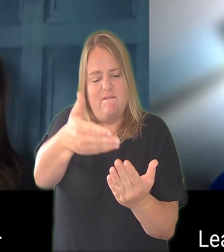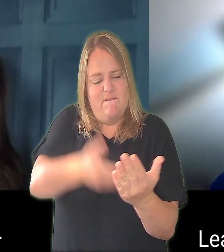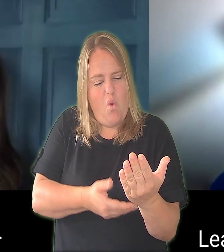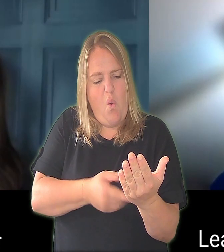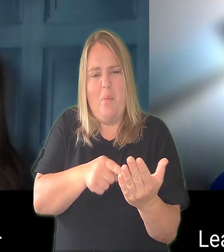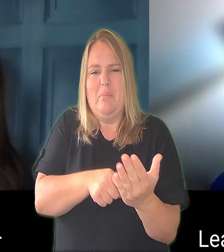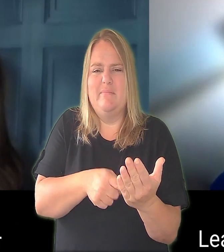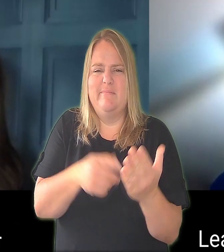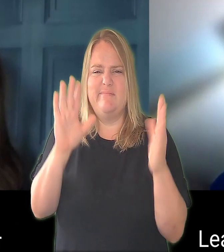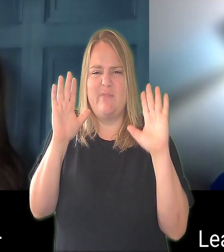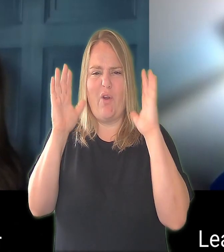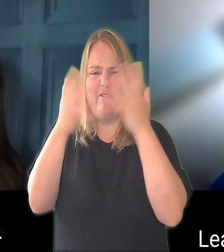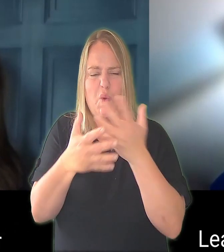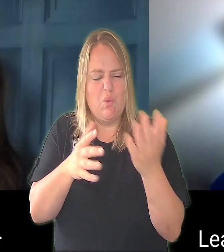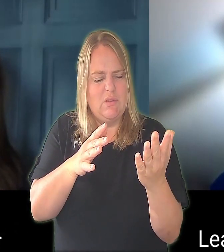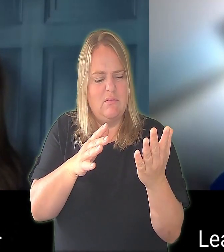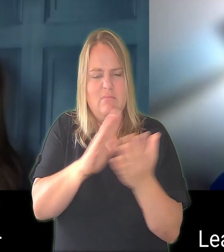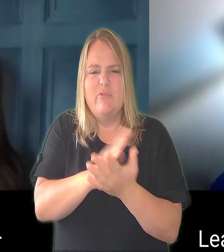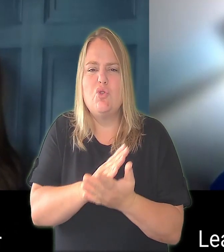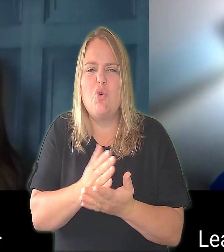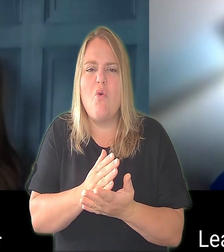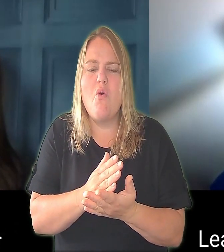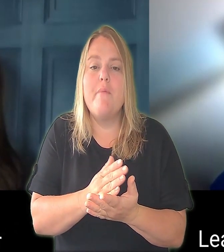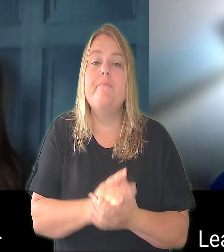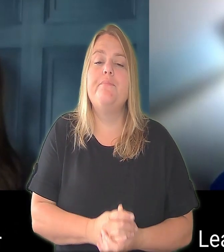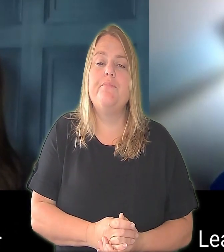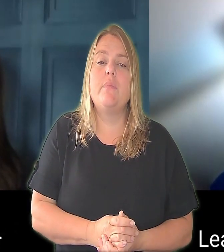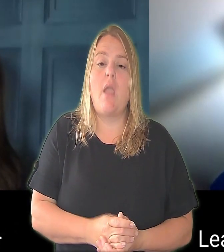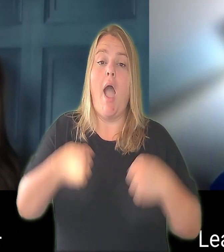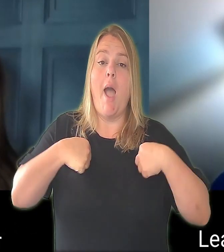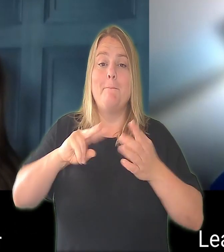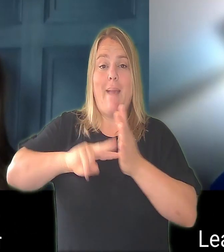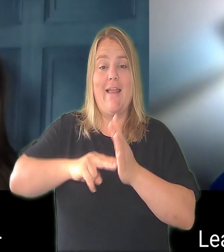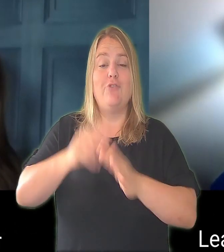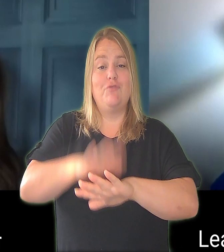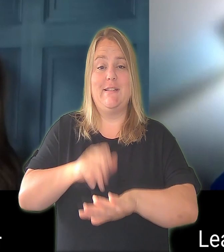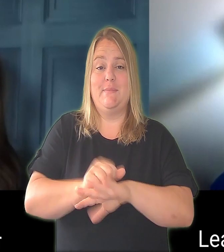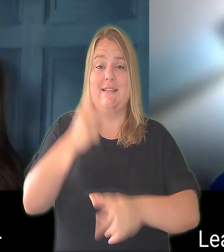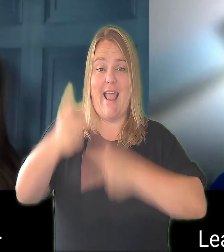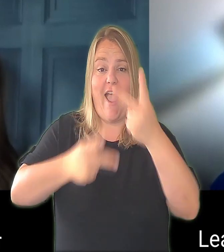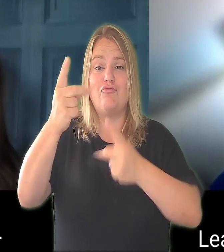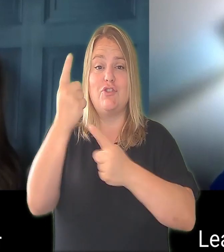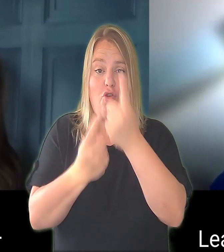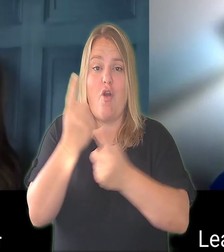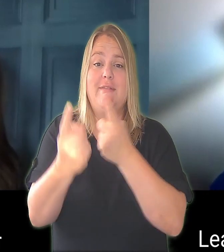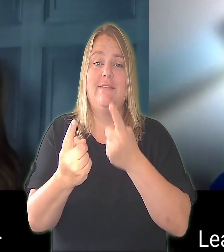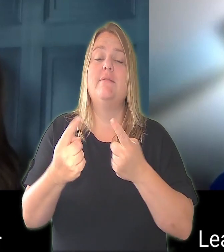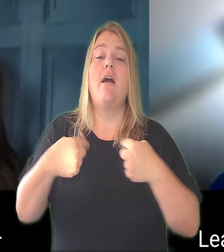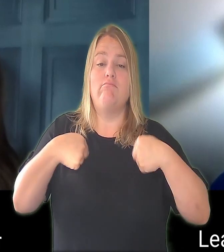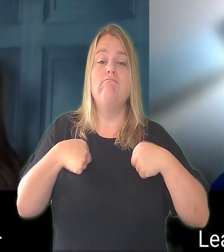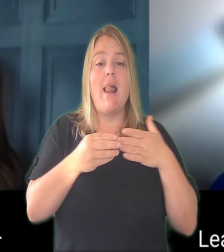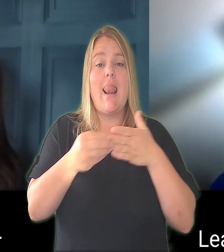group. And I don't think we're doing that, but I'm not sure I've filled out all the bits of the form correctly. We're planning a Christmas